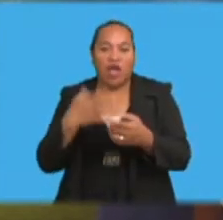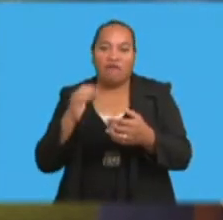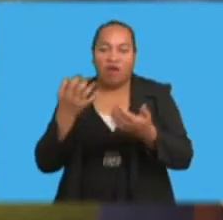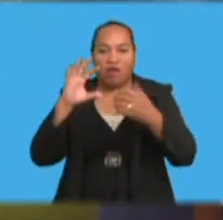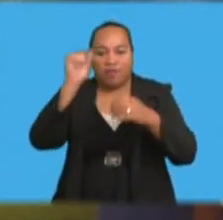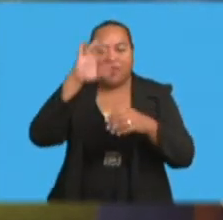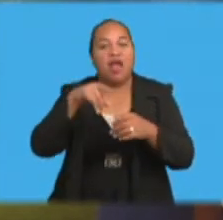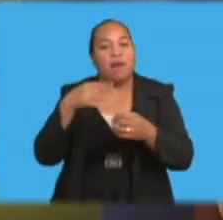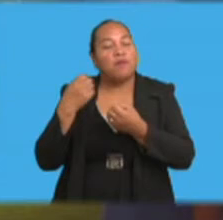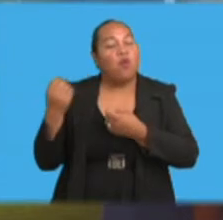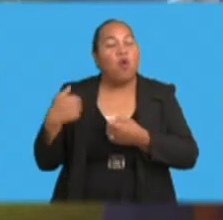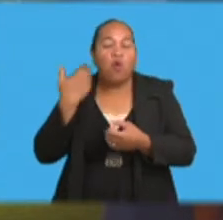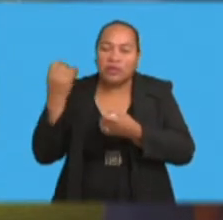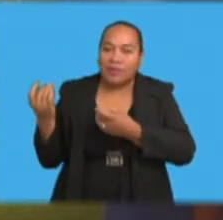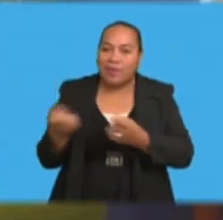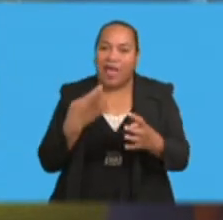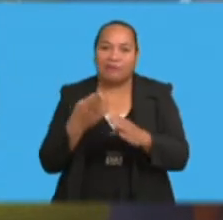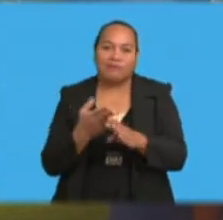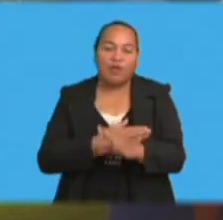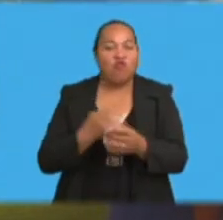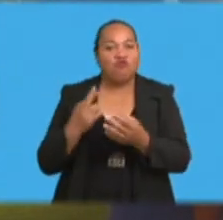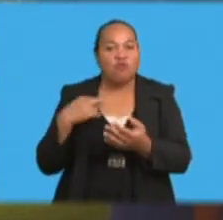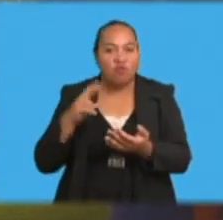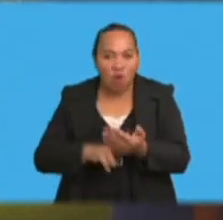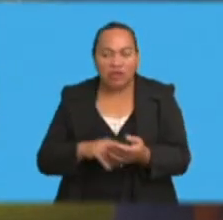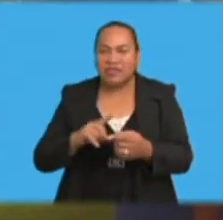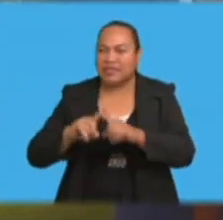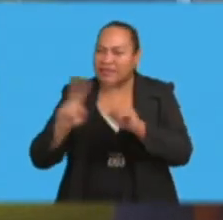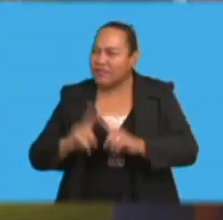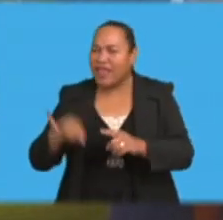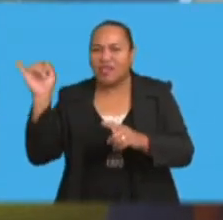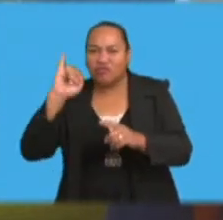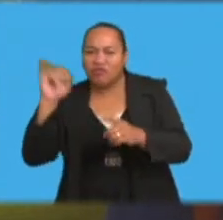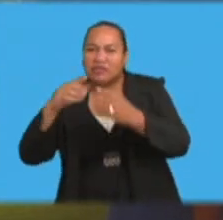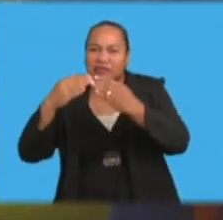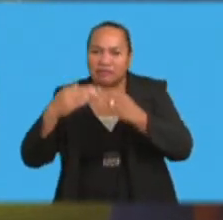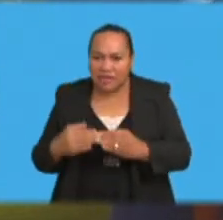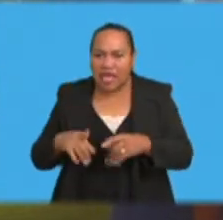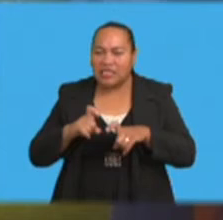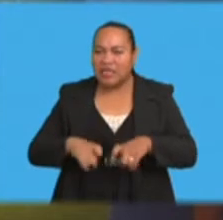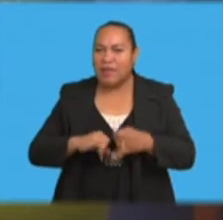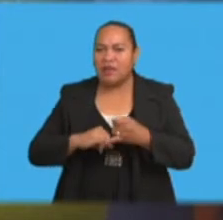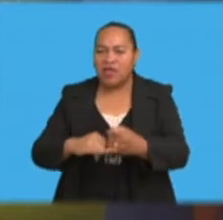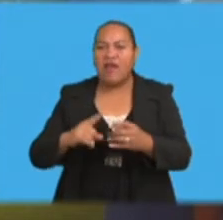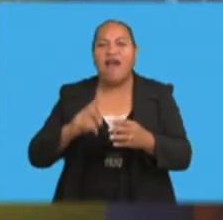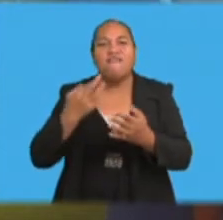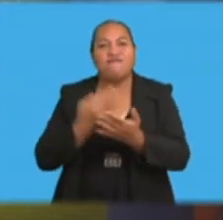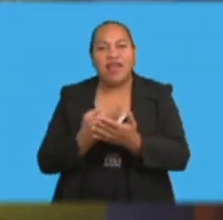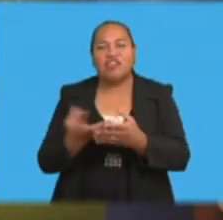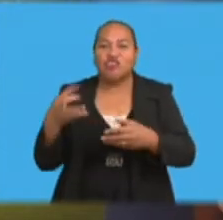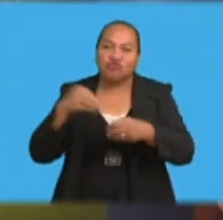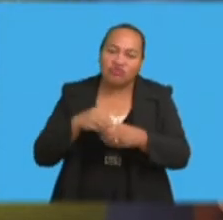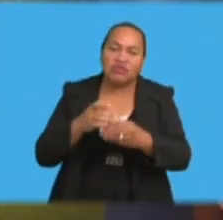of annual reports on its operations, on the insurance industry, financial system stability, financial inclusion, and on the